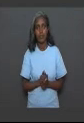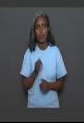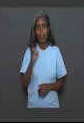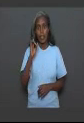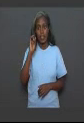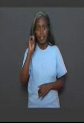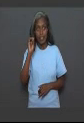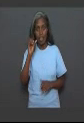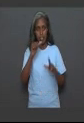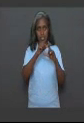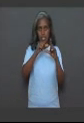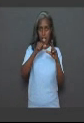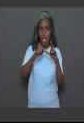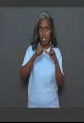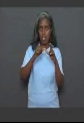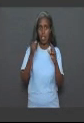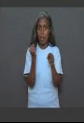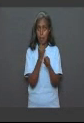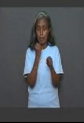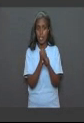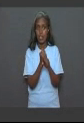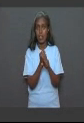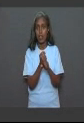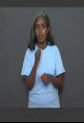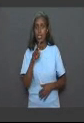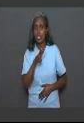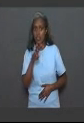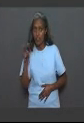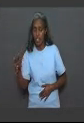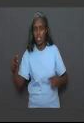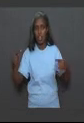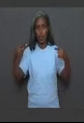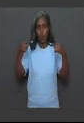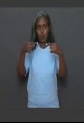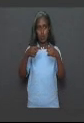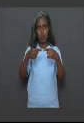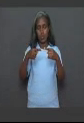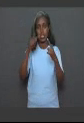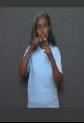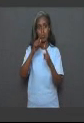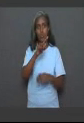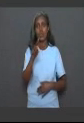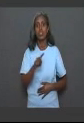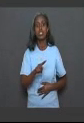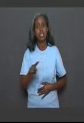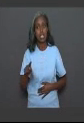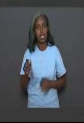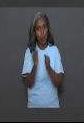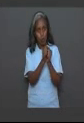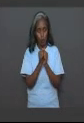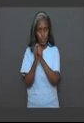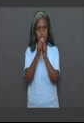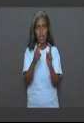Theta is the angle made by the vector corresponding to z with